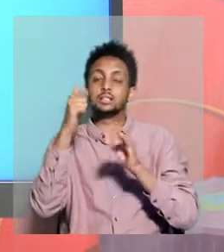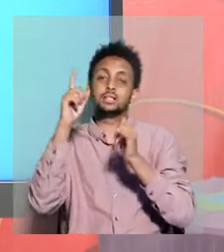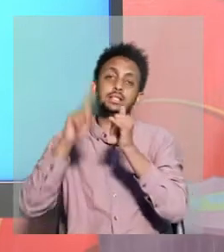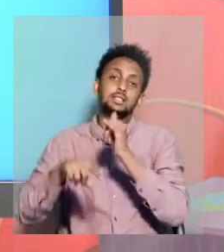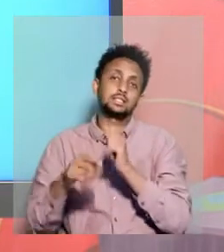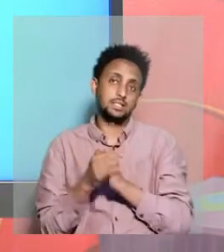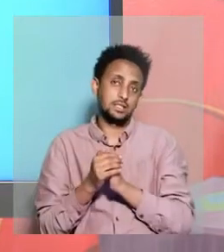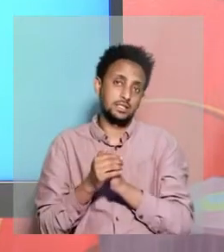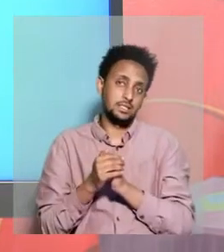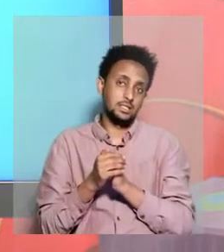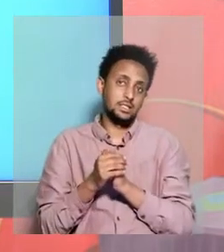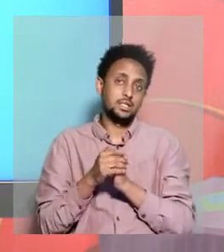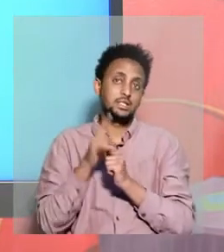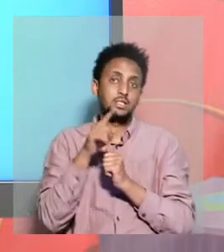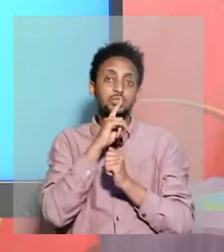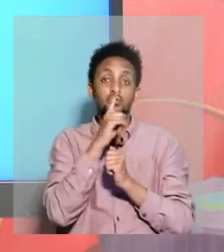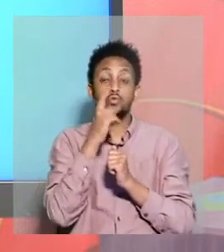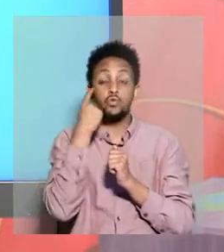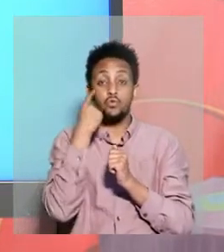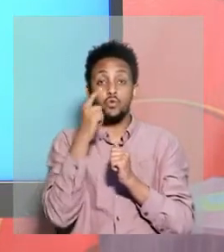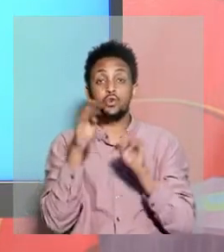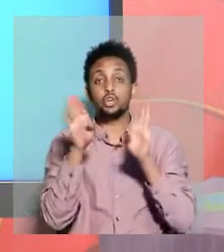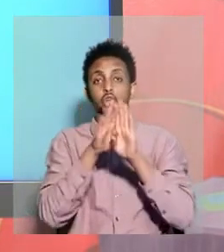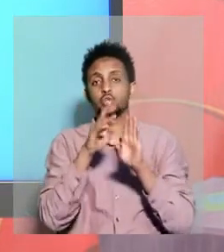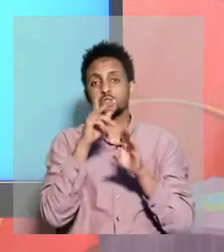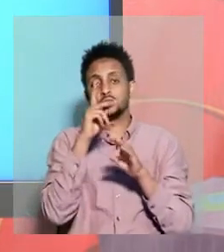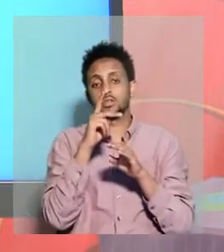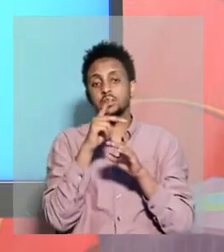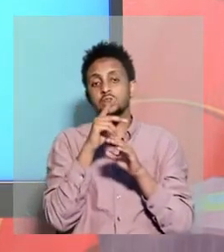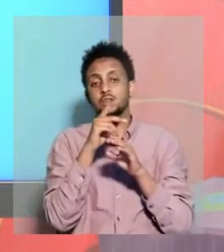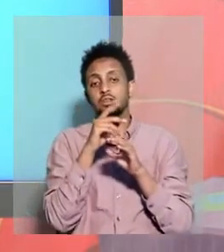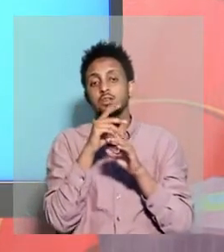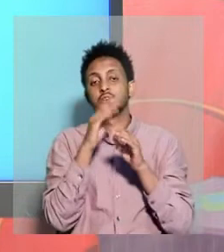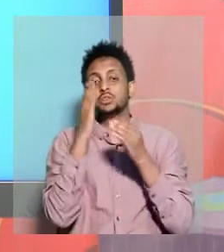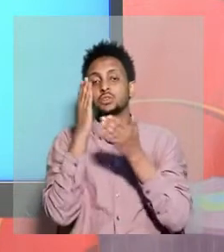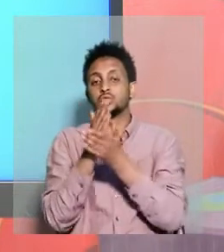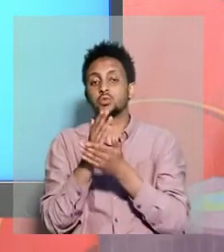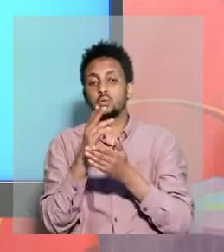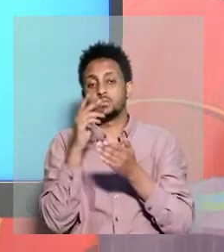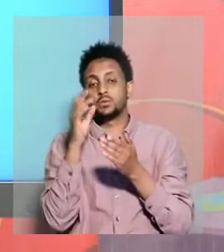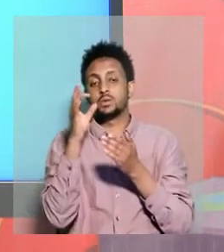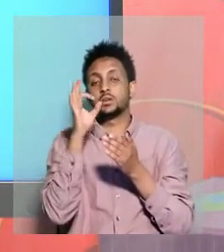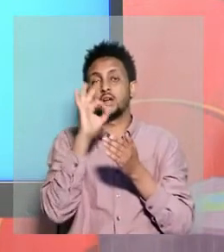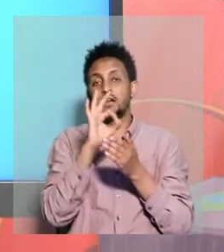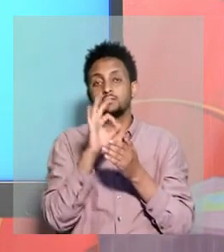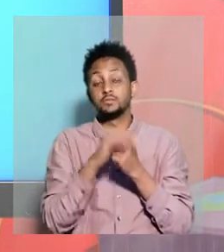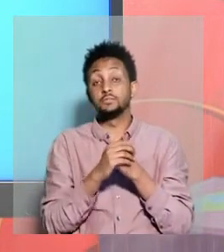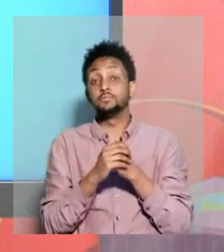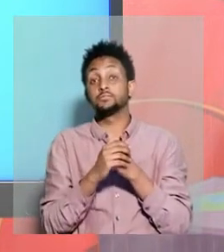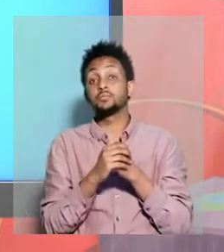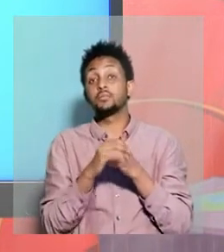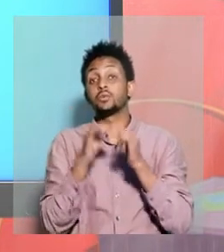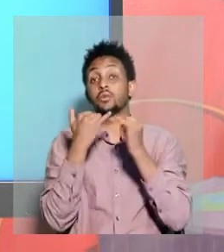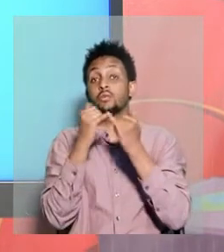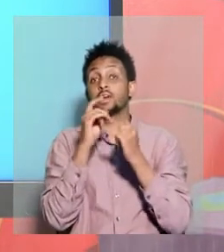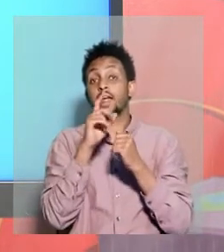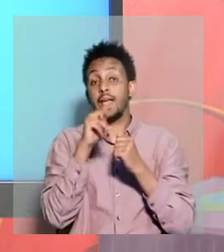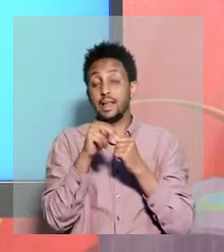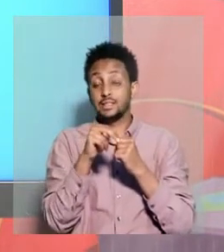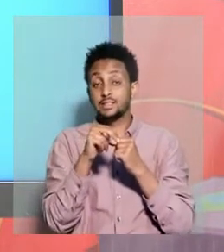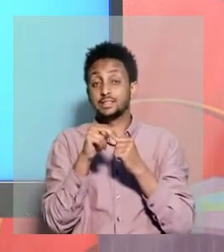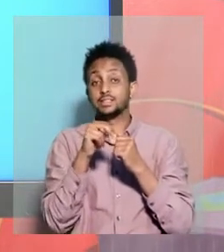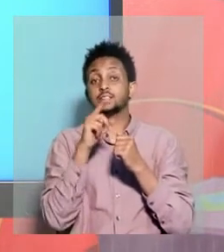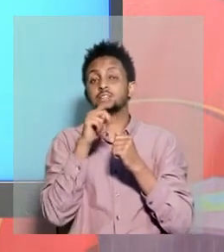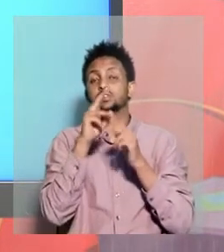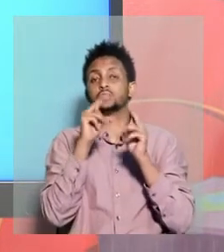end. Okay, this is true for closed pipe or known to be stopped pipe. Nv over 4L,